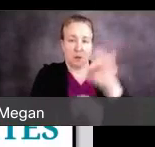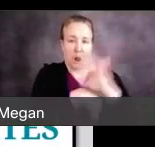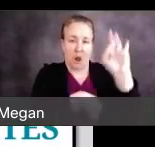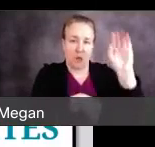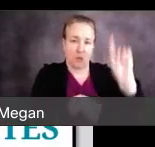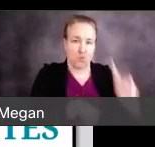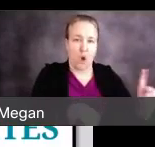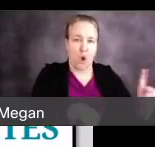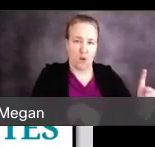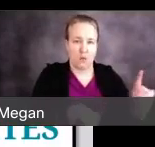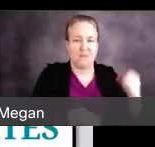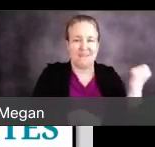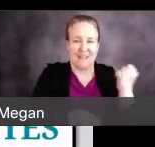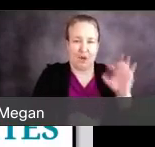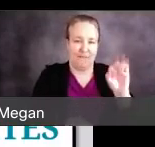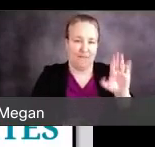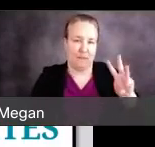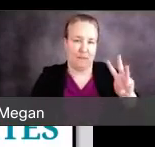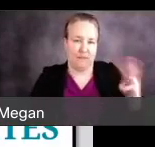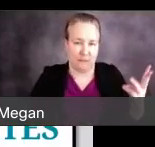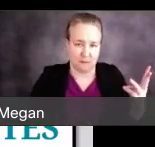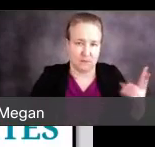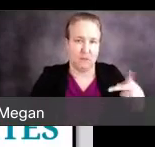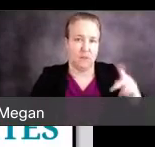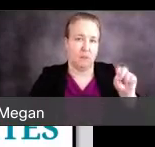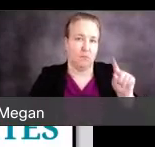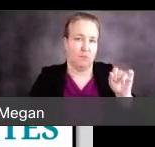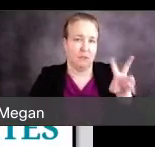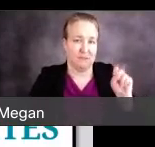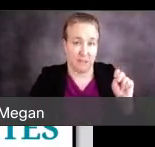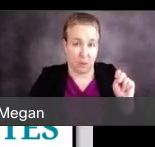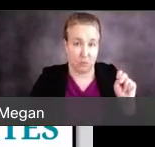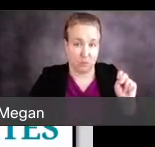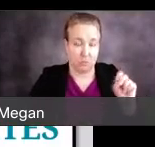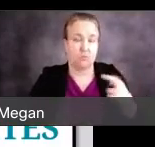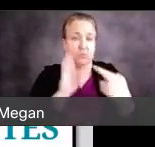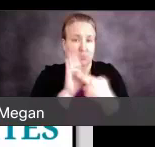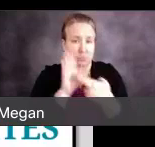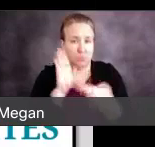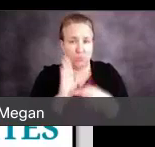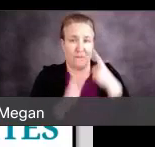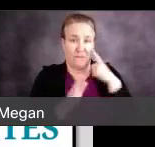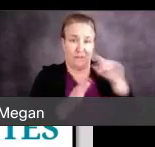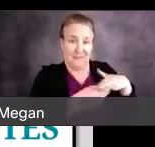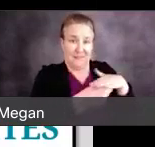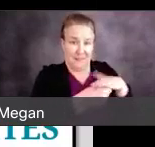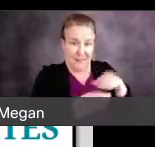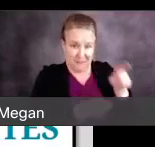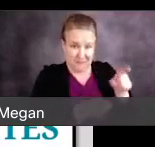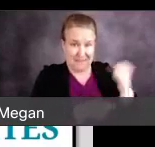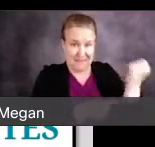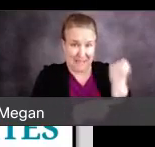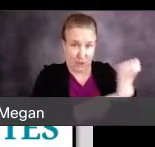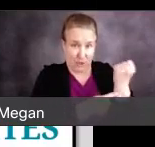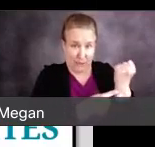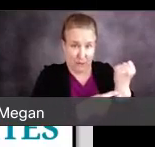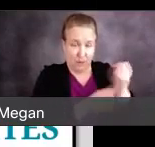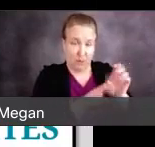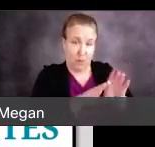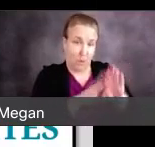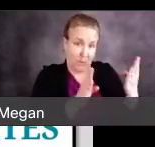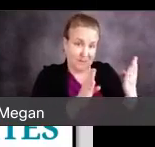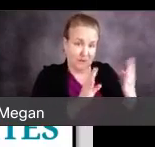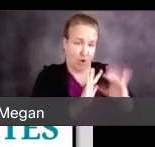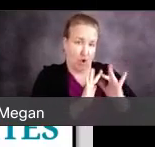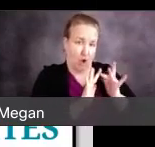this Saturday, February the 6th in Pottstown. Registration for the Pottstown site Saturday will open